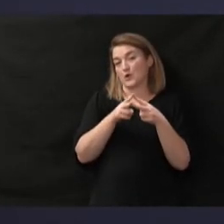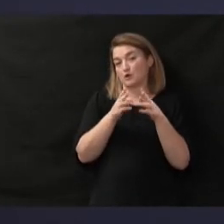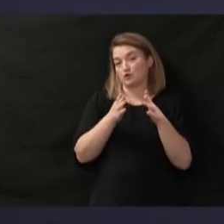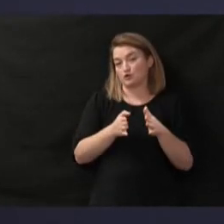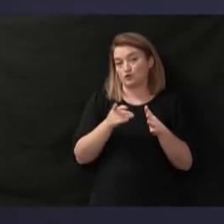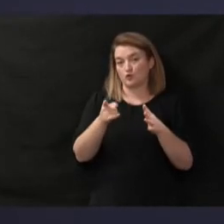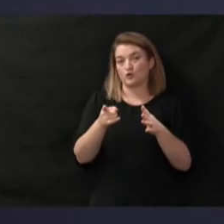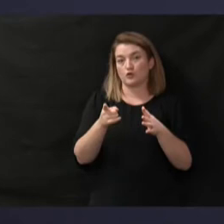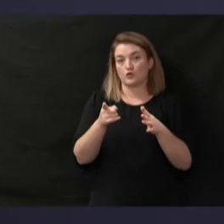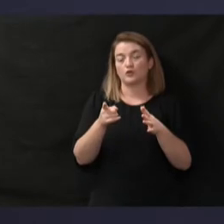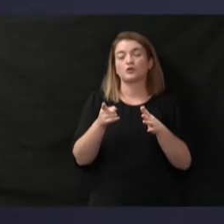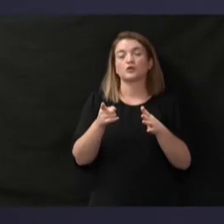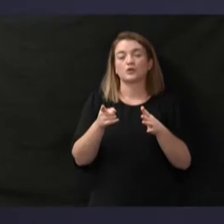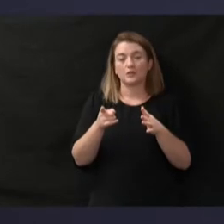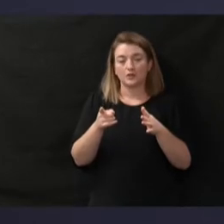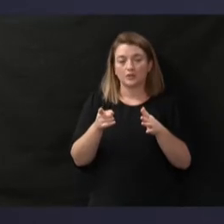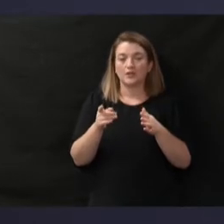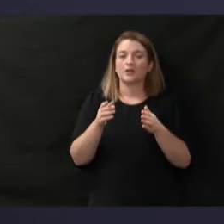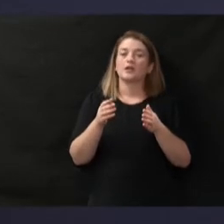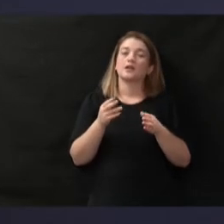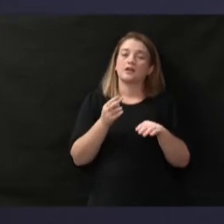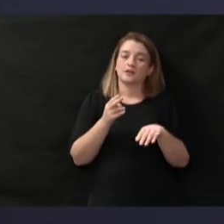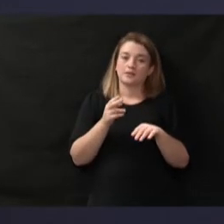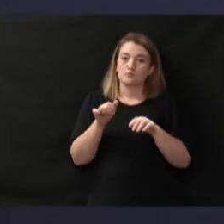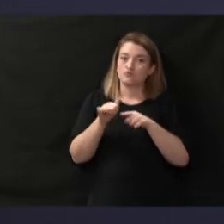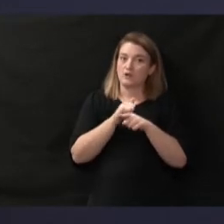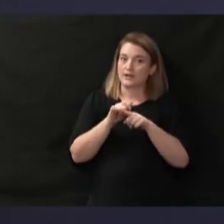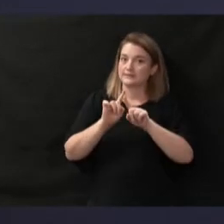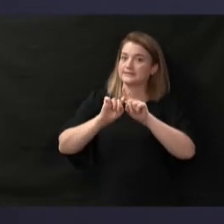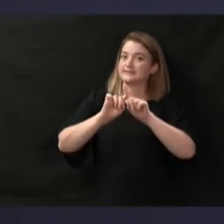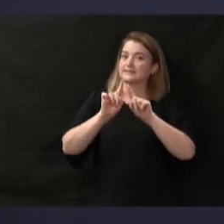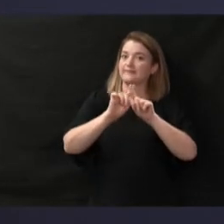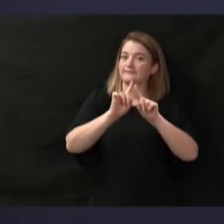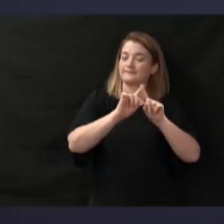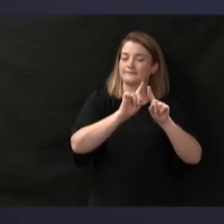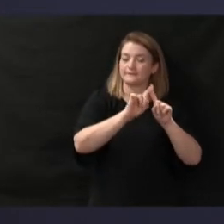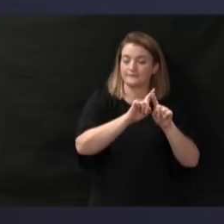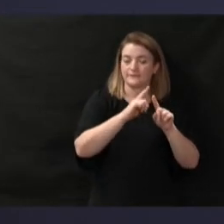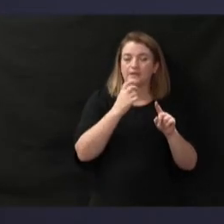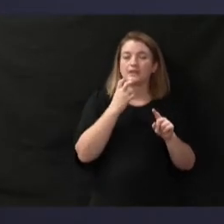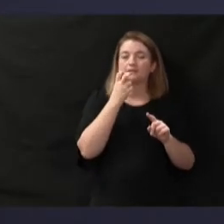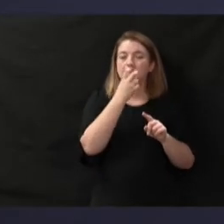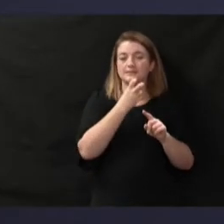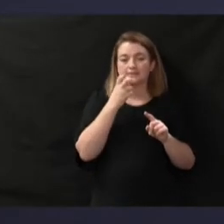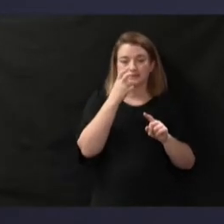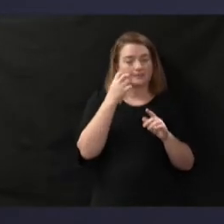different sounds for each of the vowel teams. Just practice them.